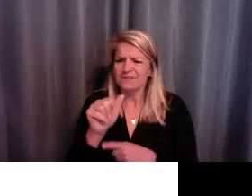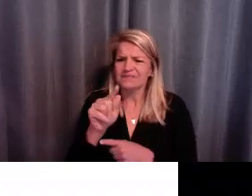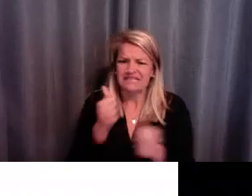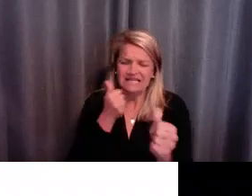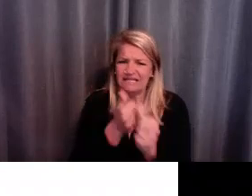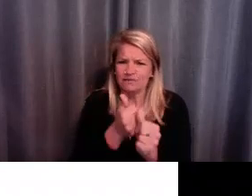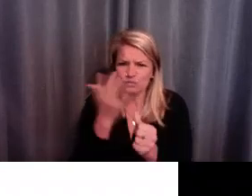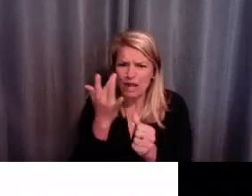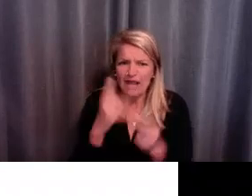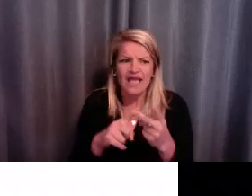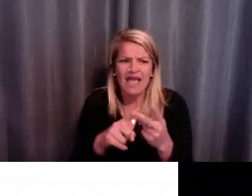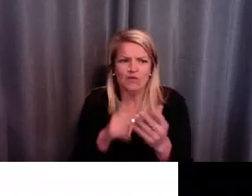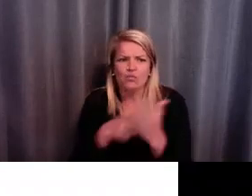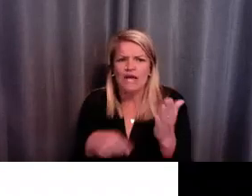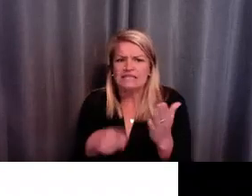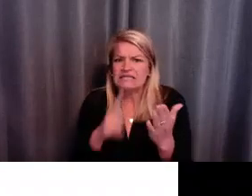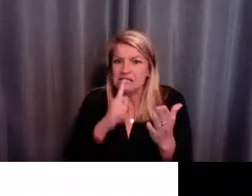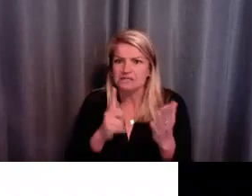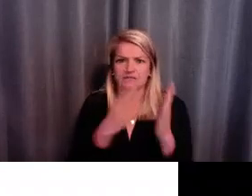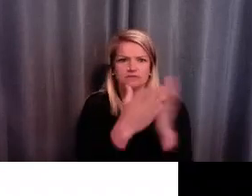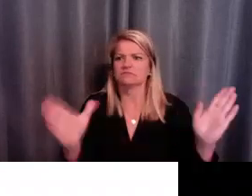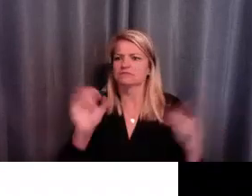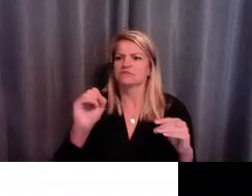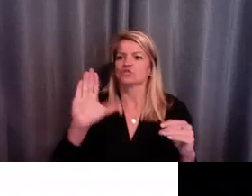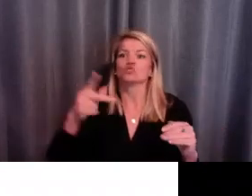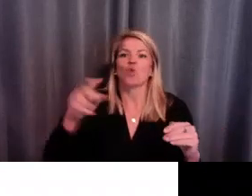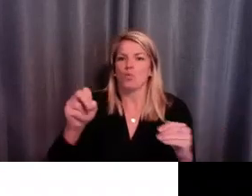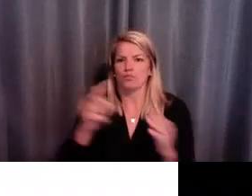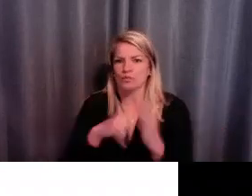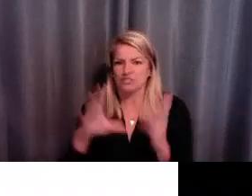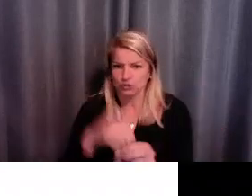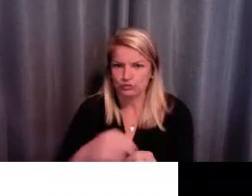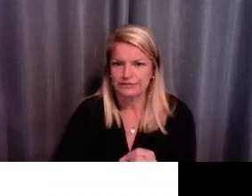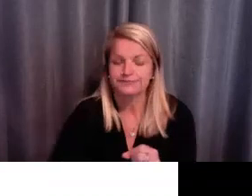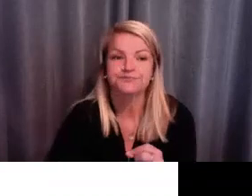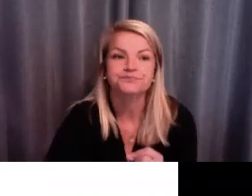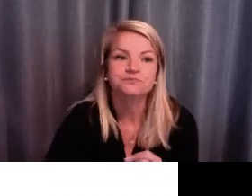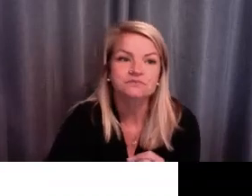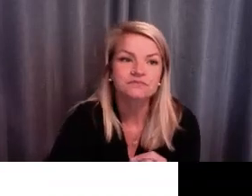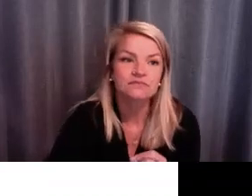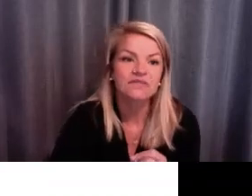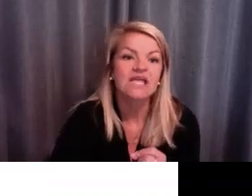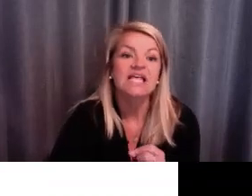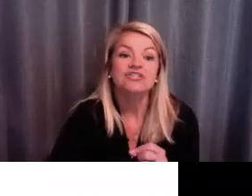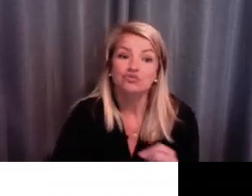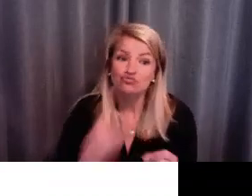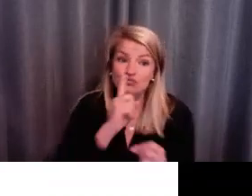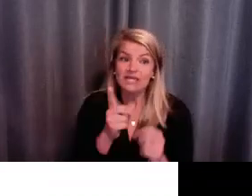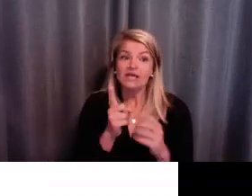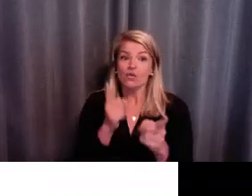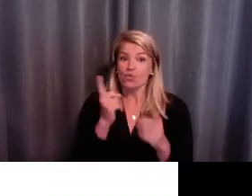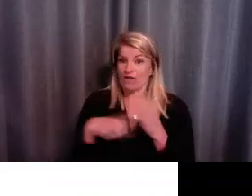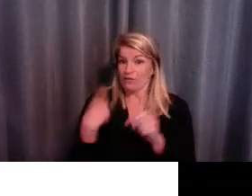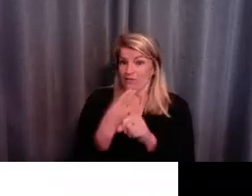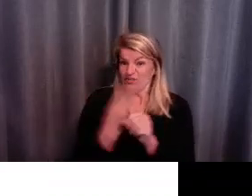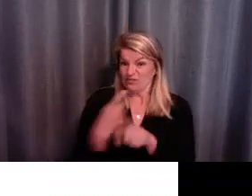standards and what is the scope of the update. The current version of the minimum standards that all of us are using is from